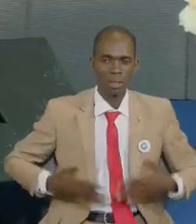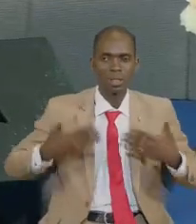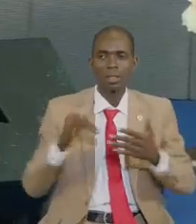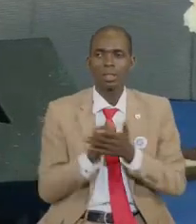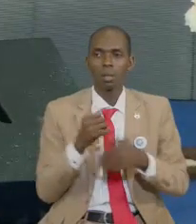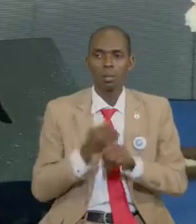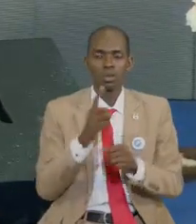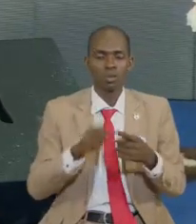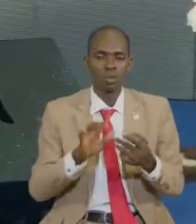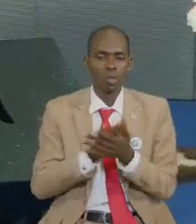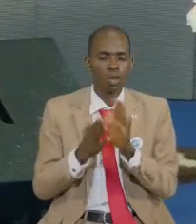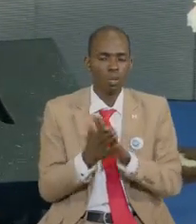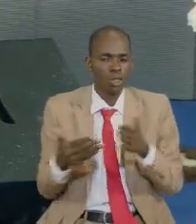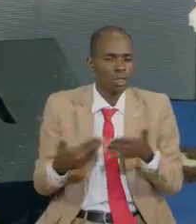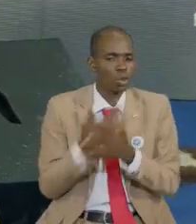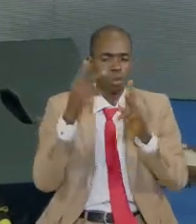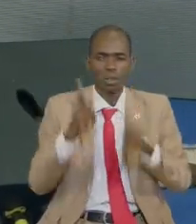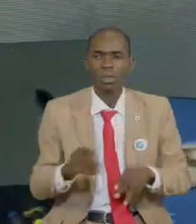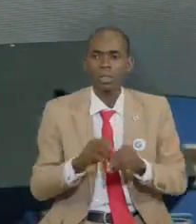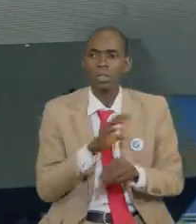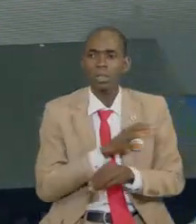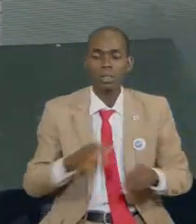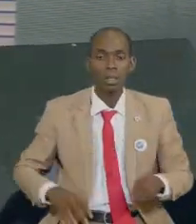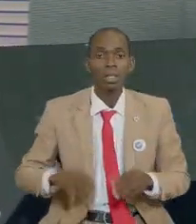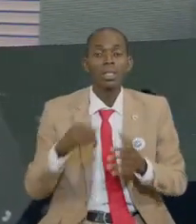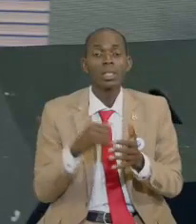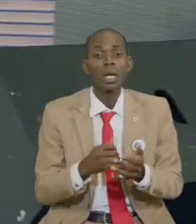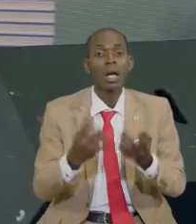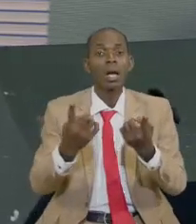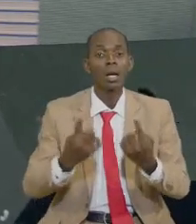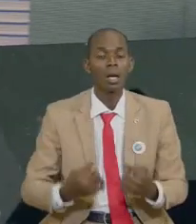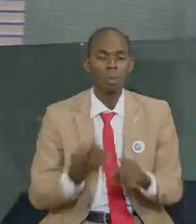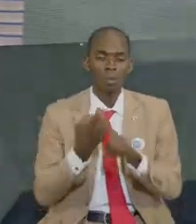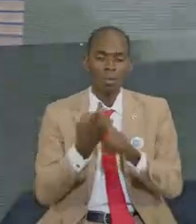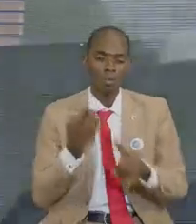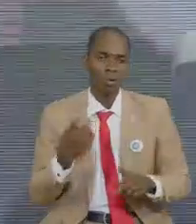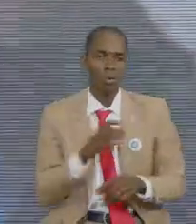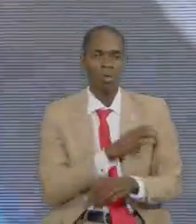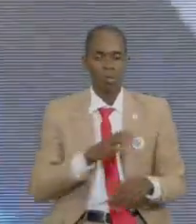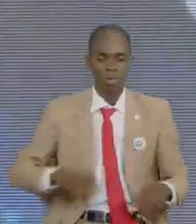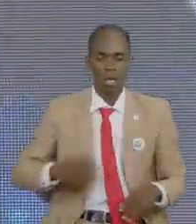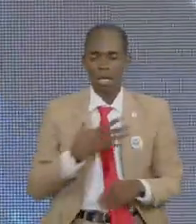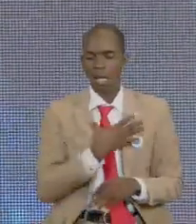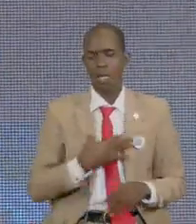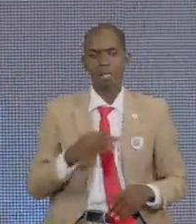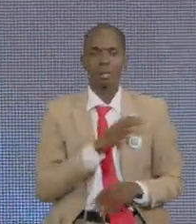creature in Christ, that converts us, it comes from Christ and Christ alone.